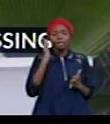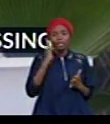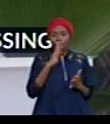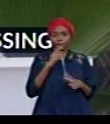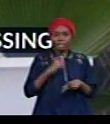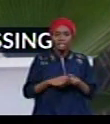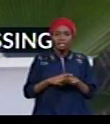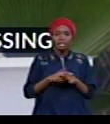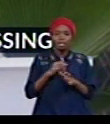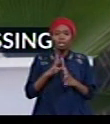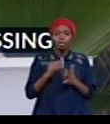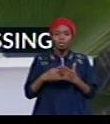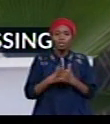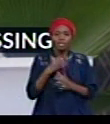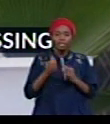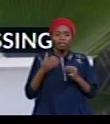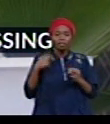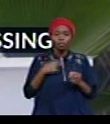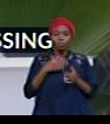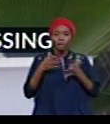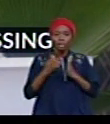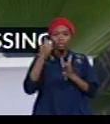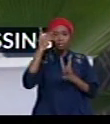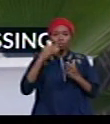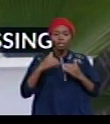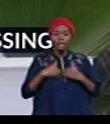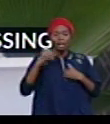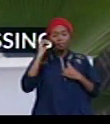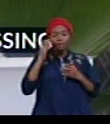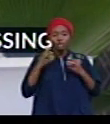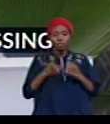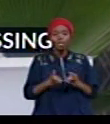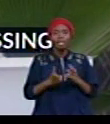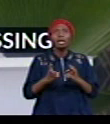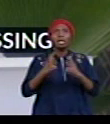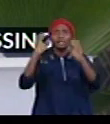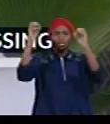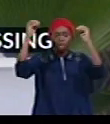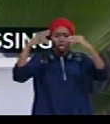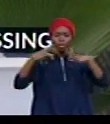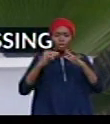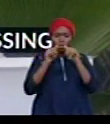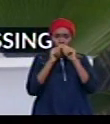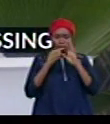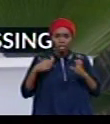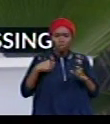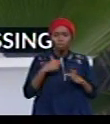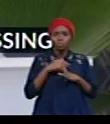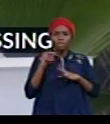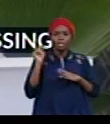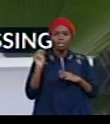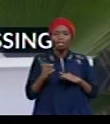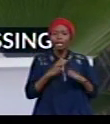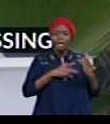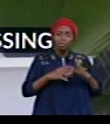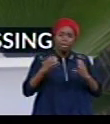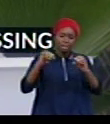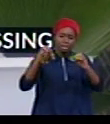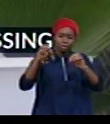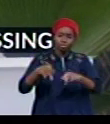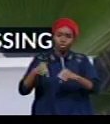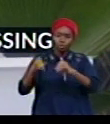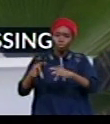we let God have his way. Showers of blessing we need. Mercy drops around us are